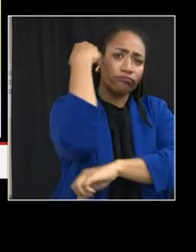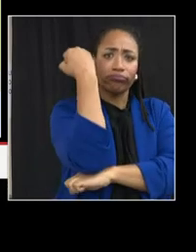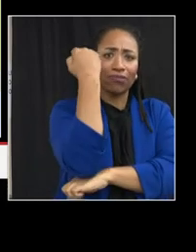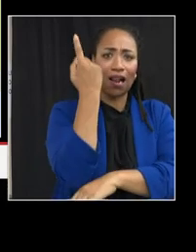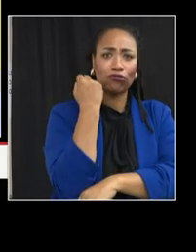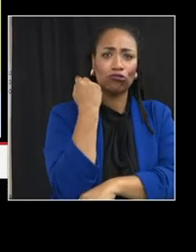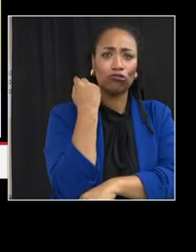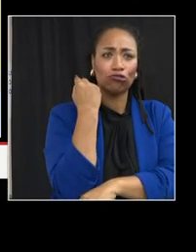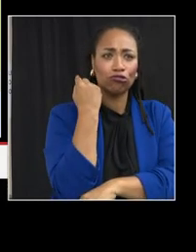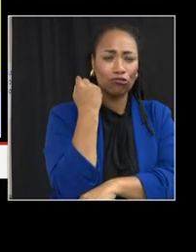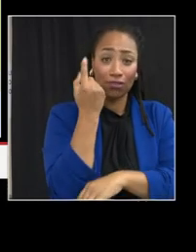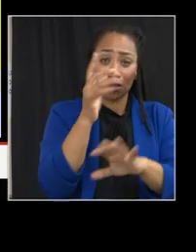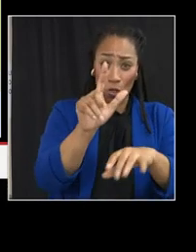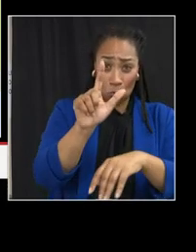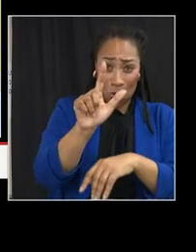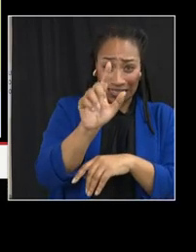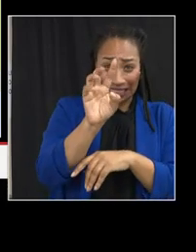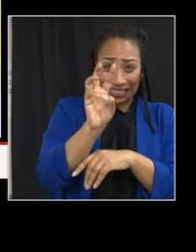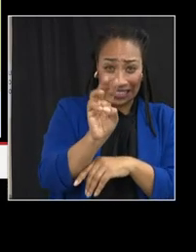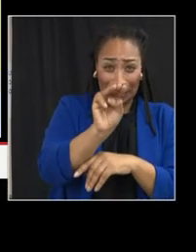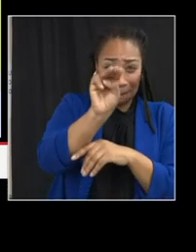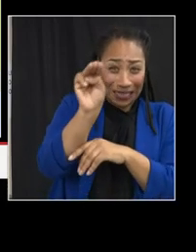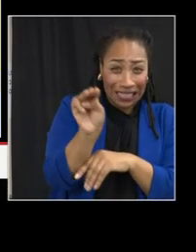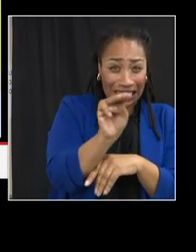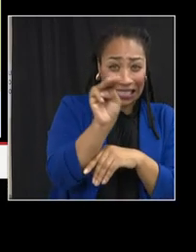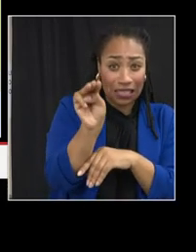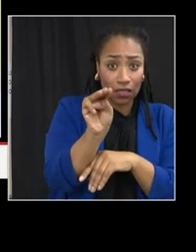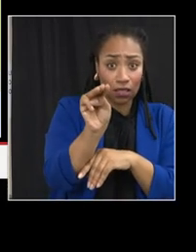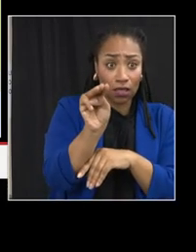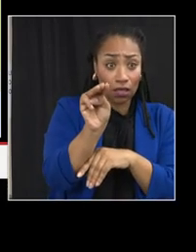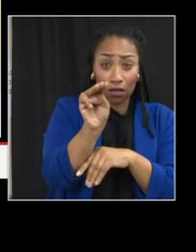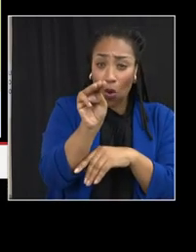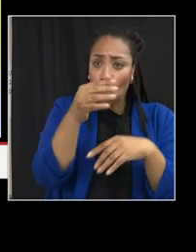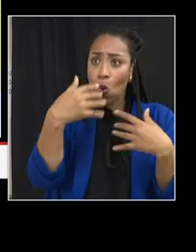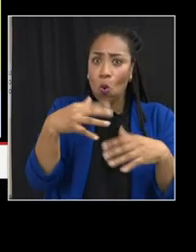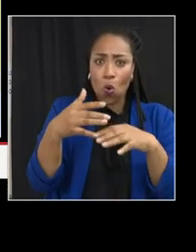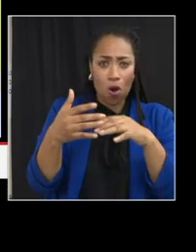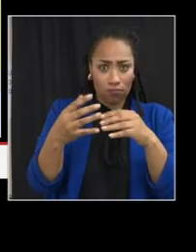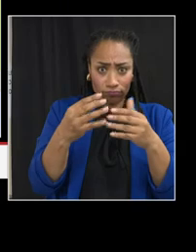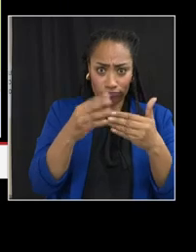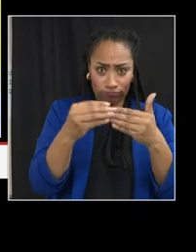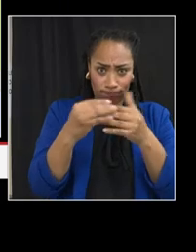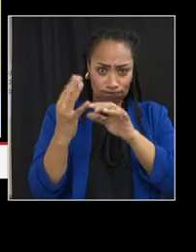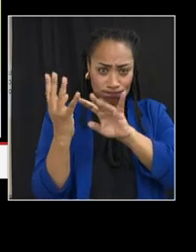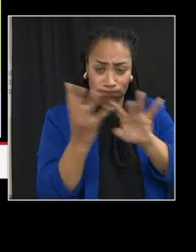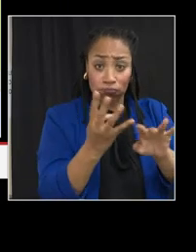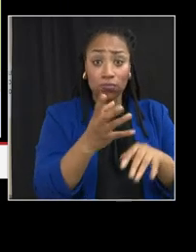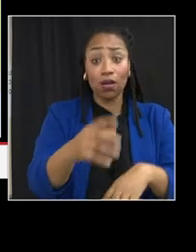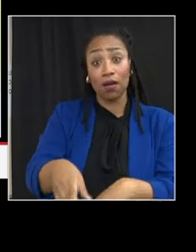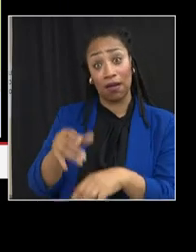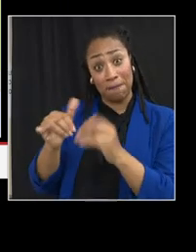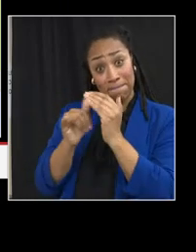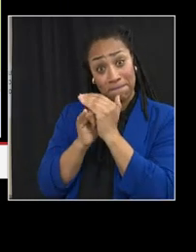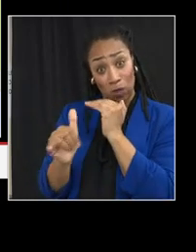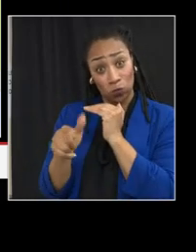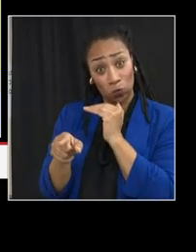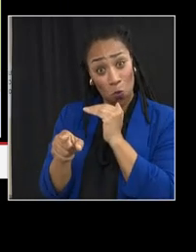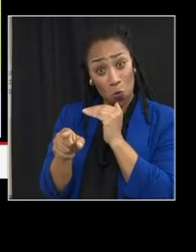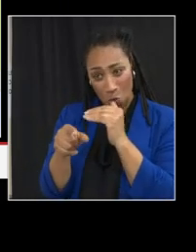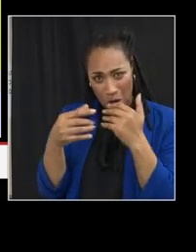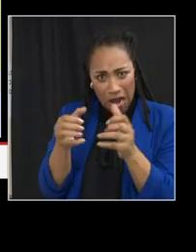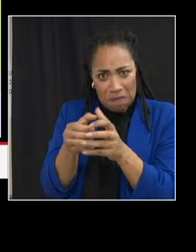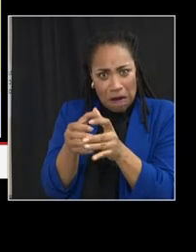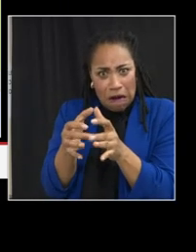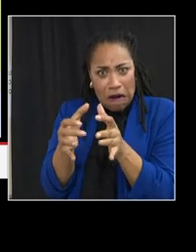Metro ridership led the nation in 2024. Again, a hallmark, rebounding from COVID. That